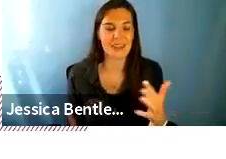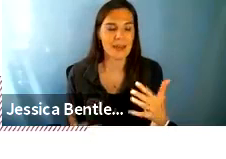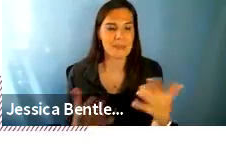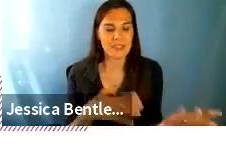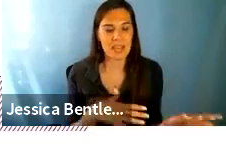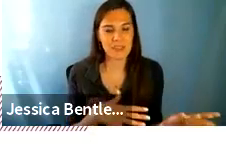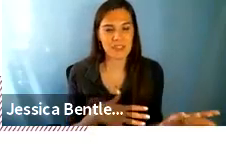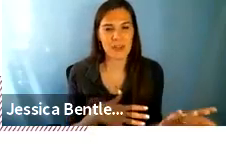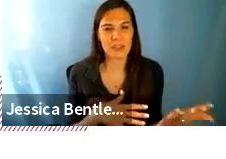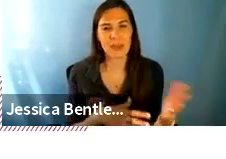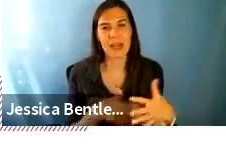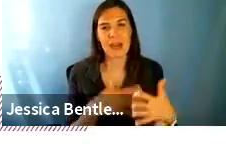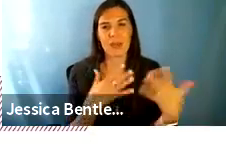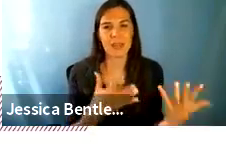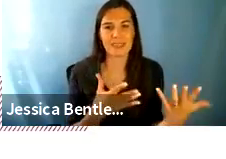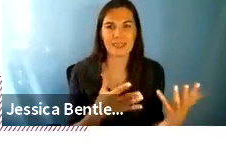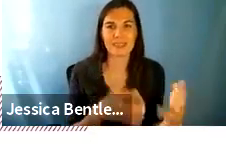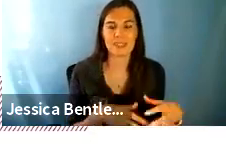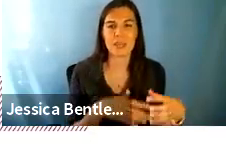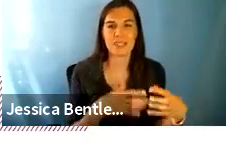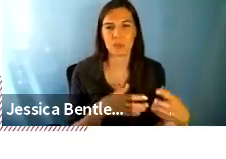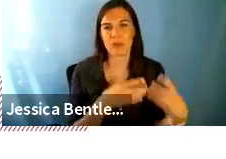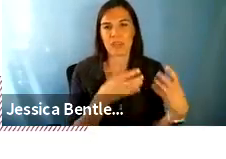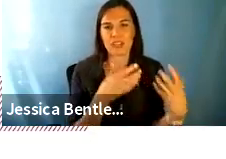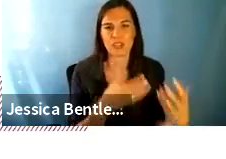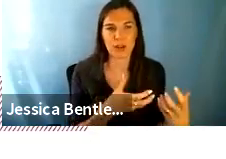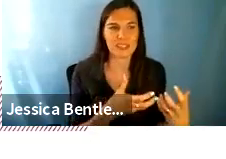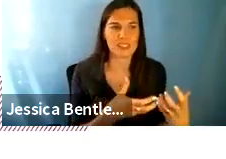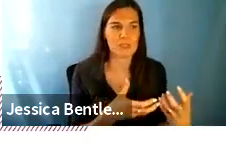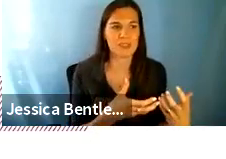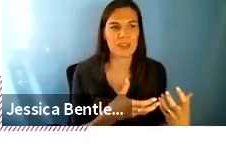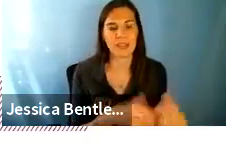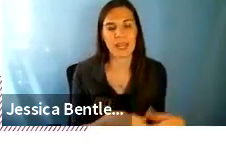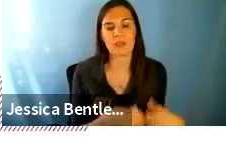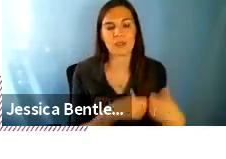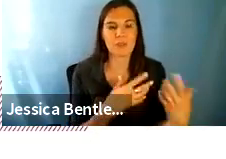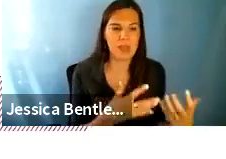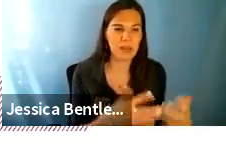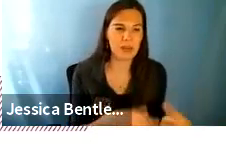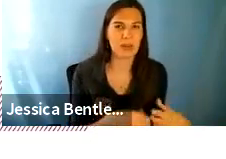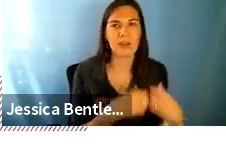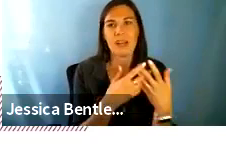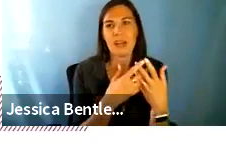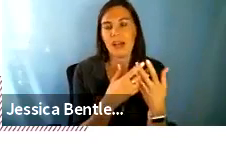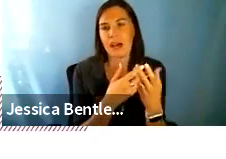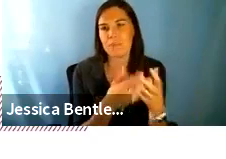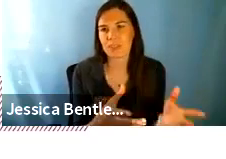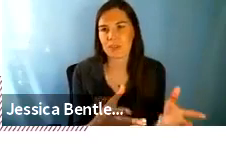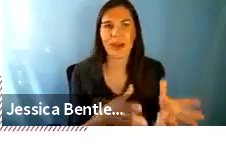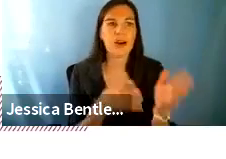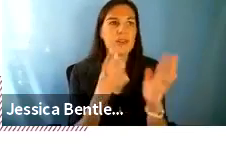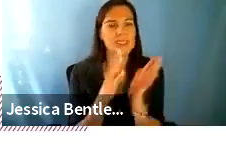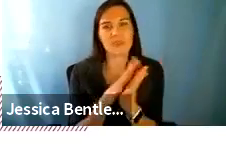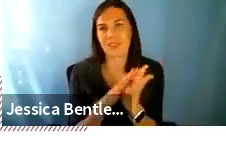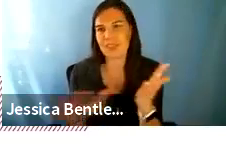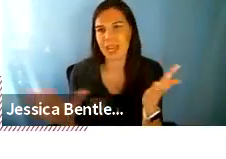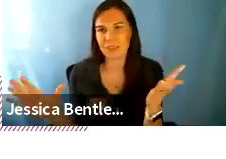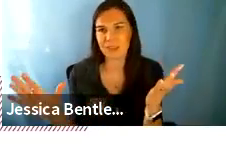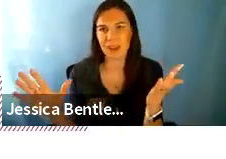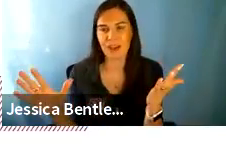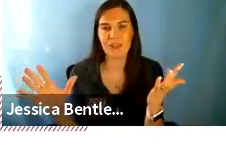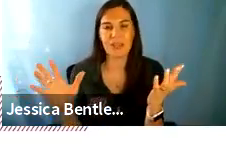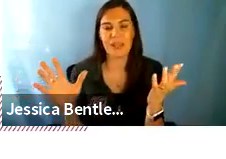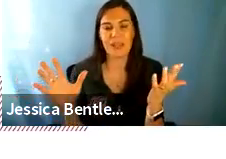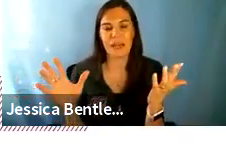6. Ms. Klein was talking about how in ASL 6 we get into more of that jargon-specific language with medical, mental health, different